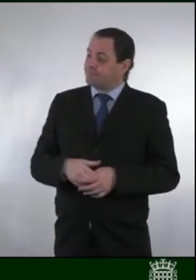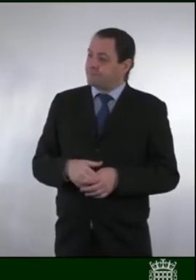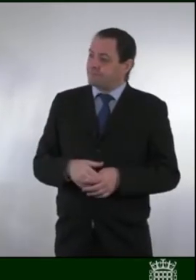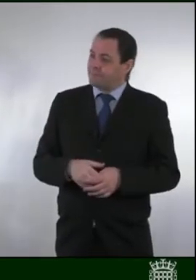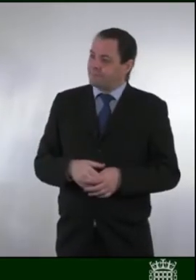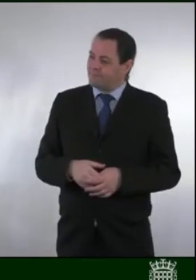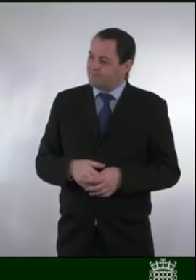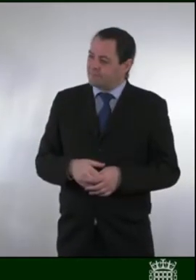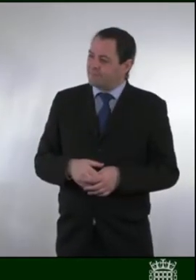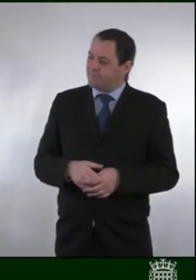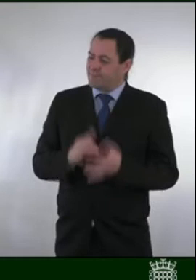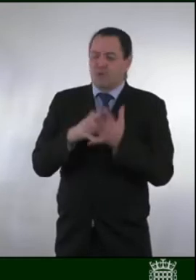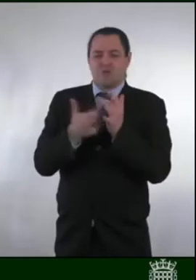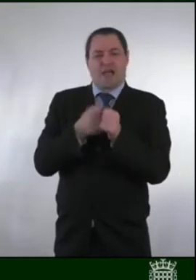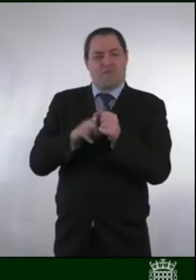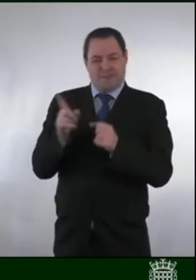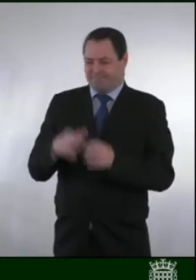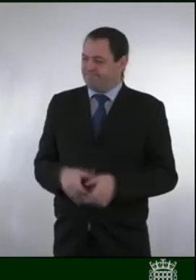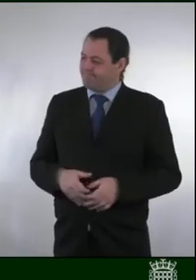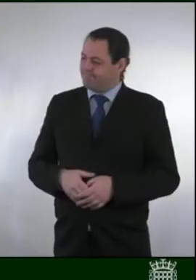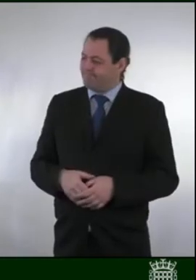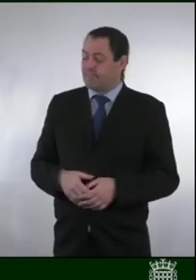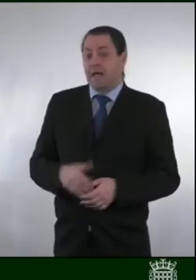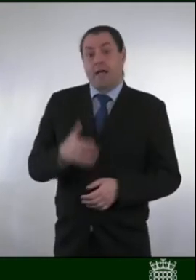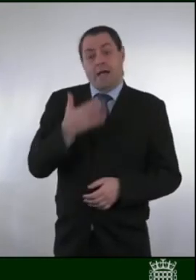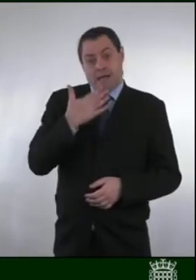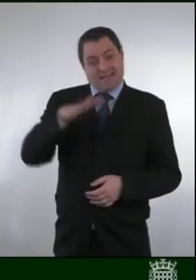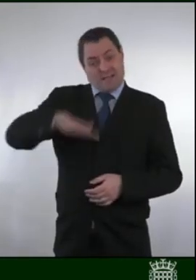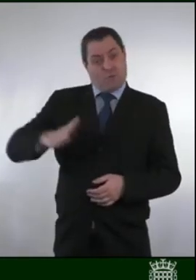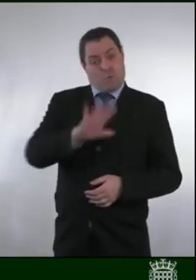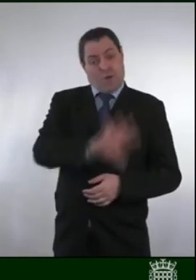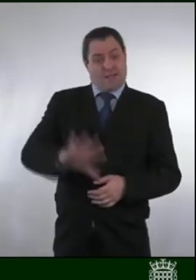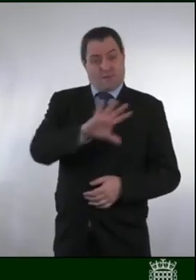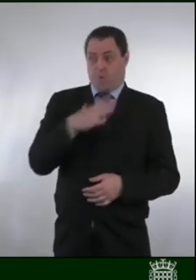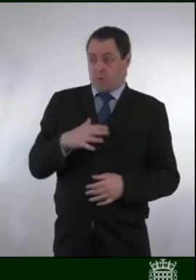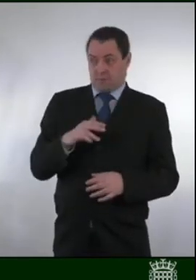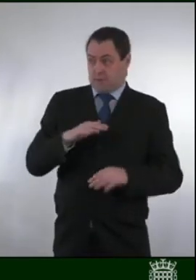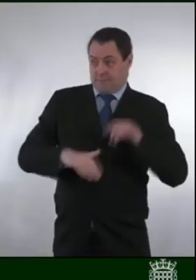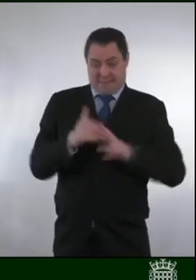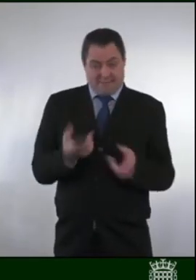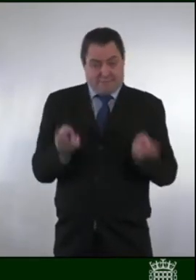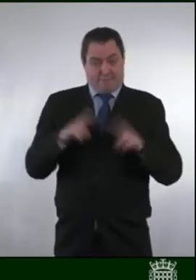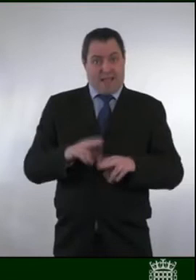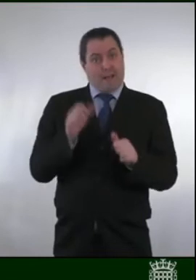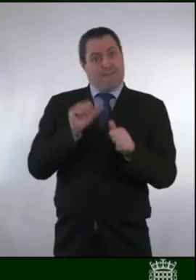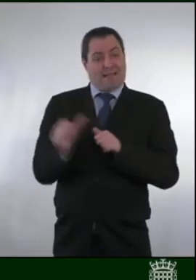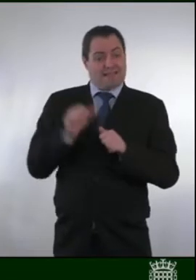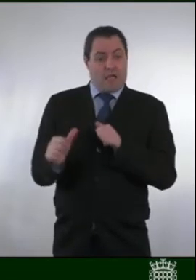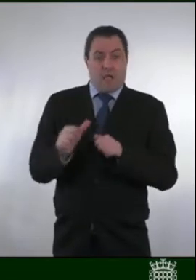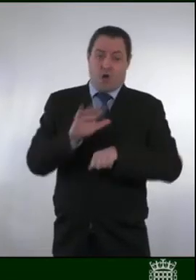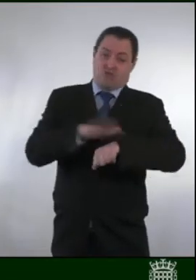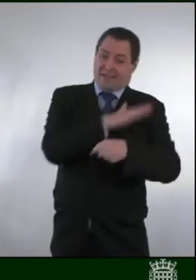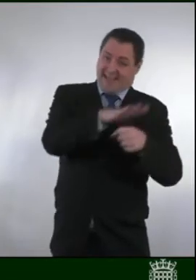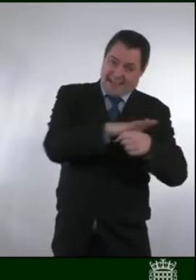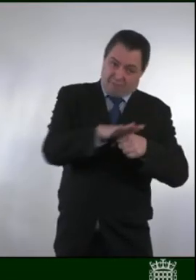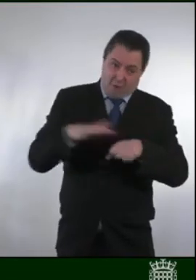Mr. Speaker. Mr. Speaker, the South West has an ambitious programme to build back better in both the green and blue sectors, investing in